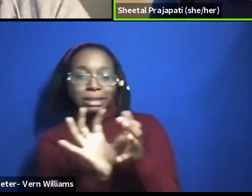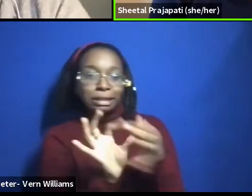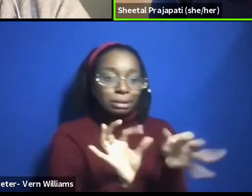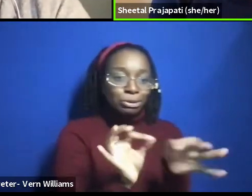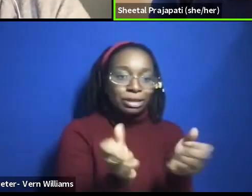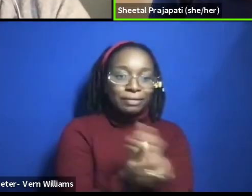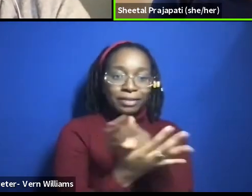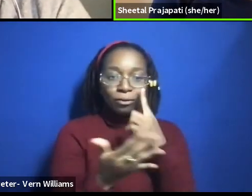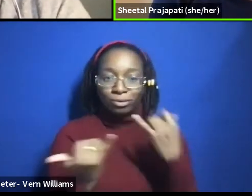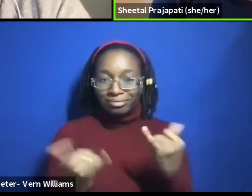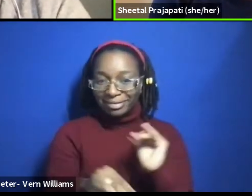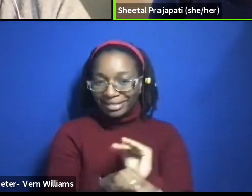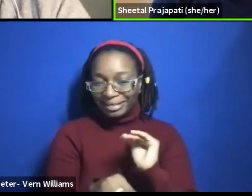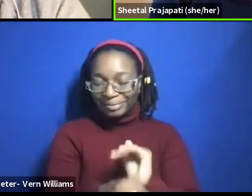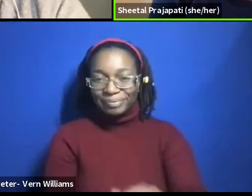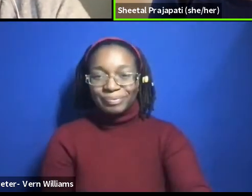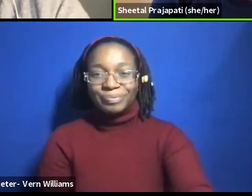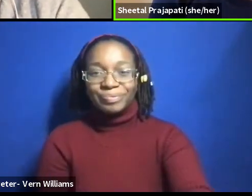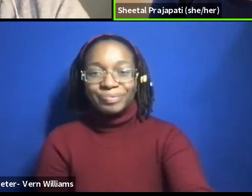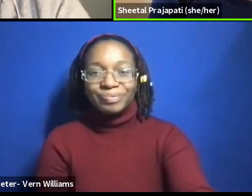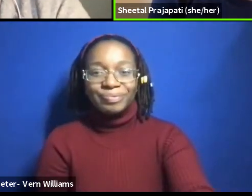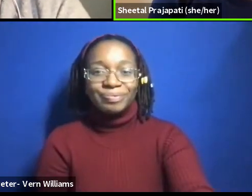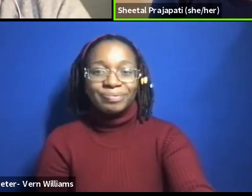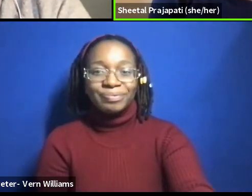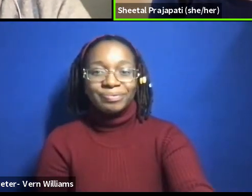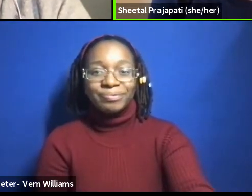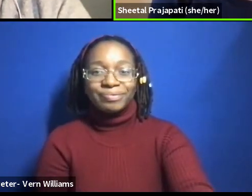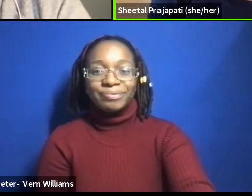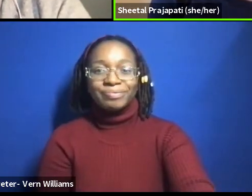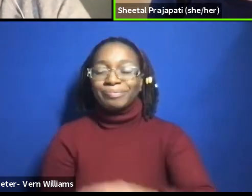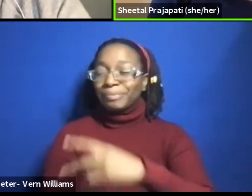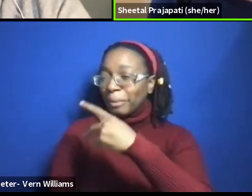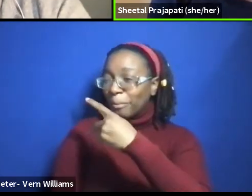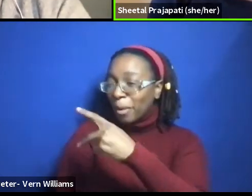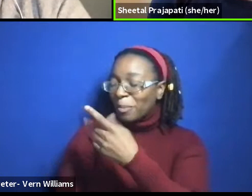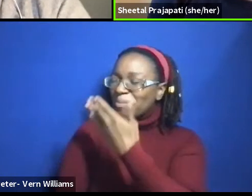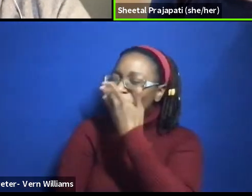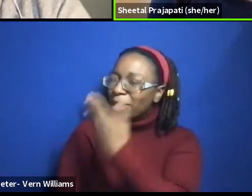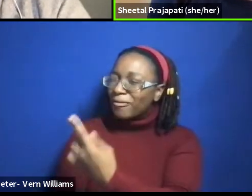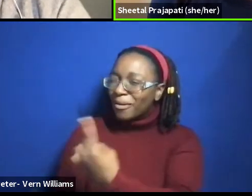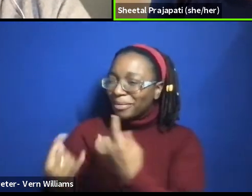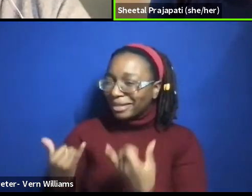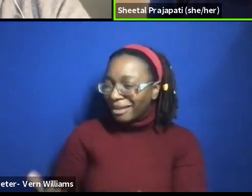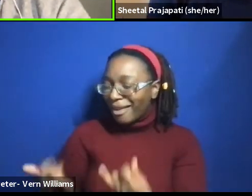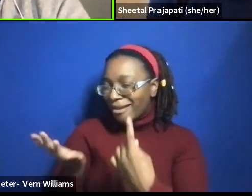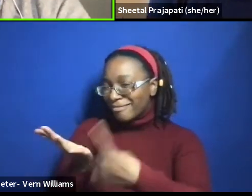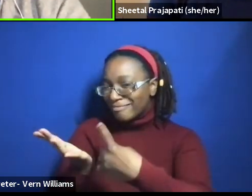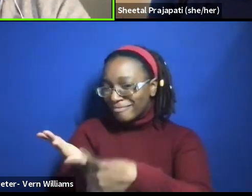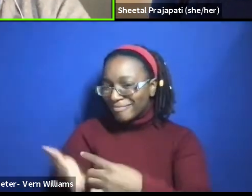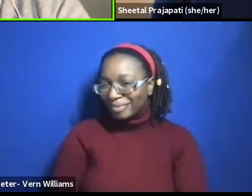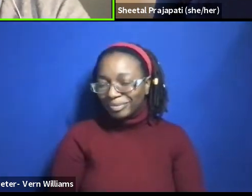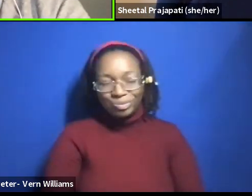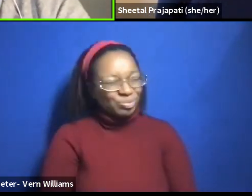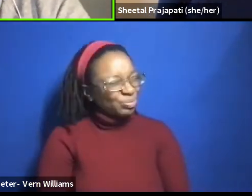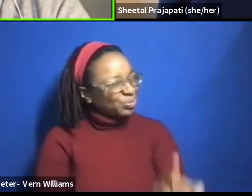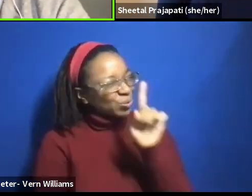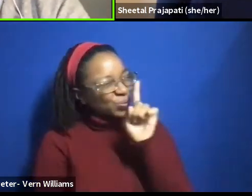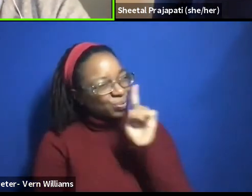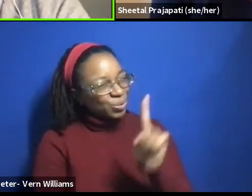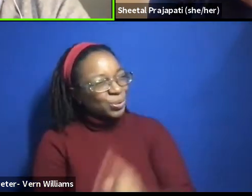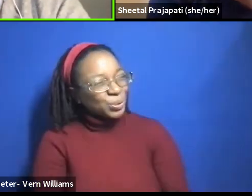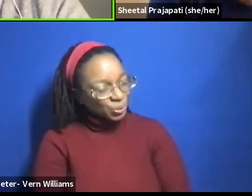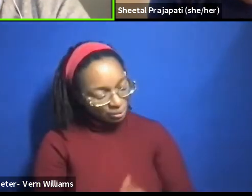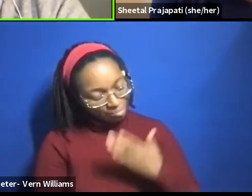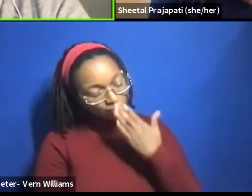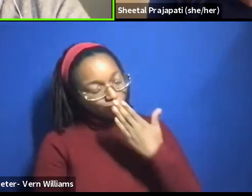event. Pablo, thank you for being here today for this conversation. It's my pleasure. Always a pleasure to